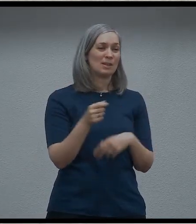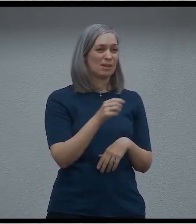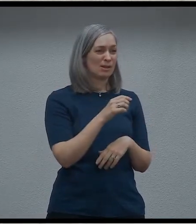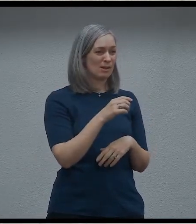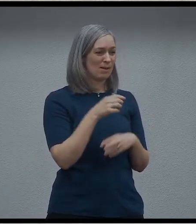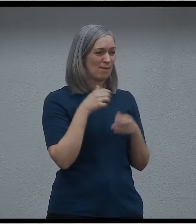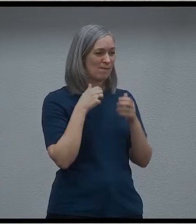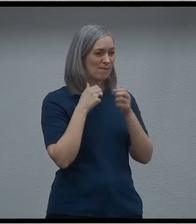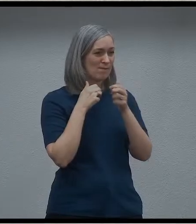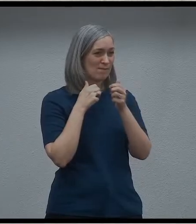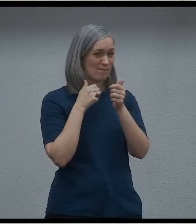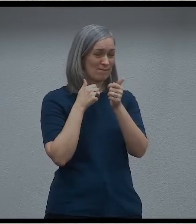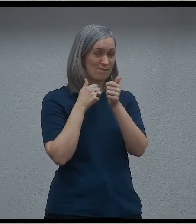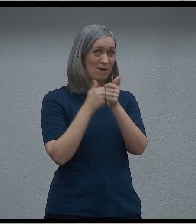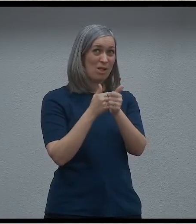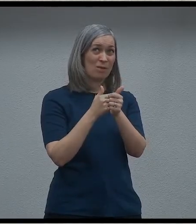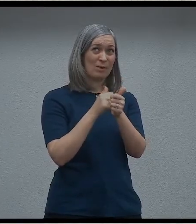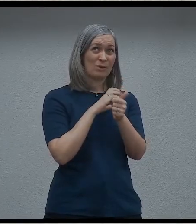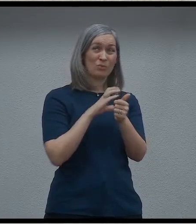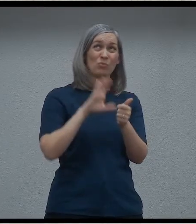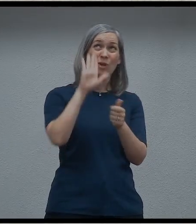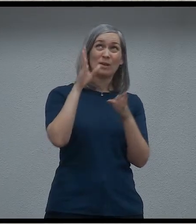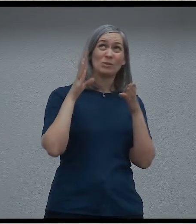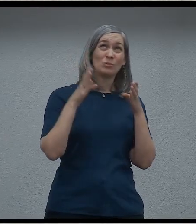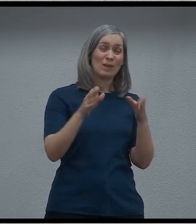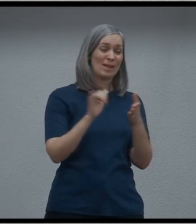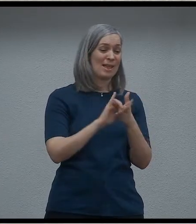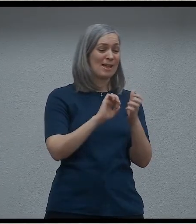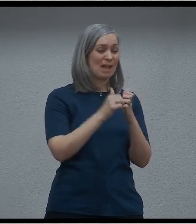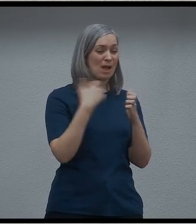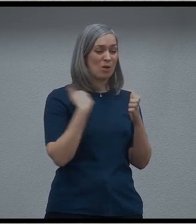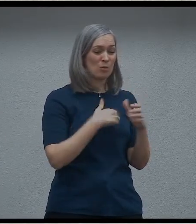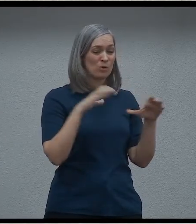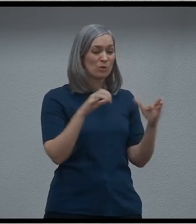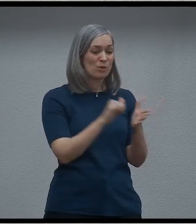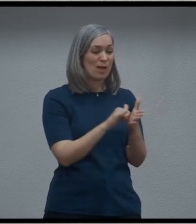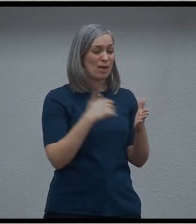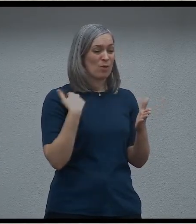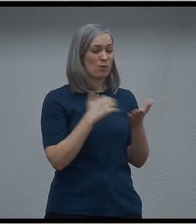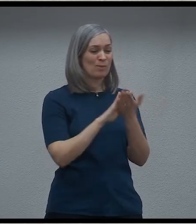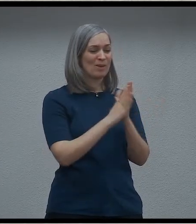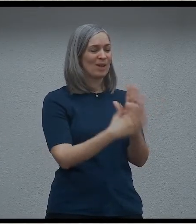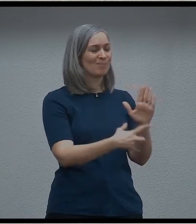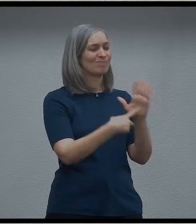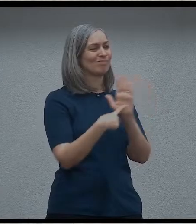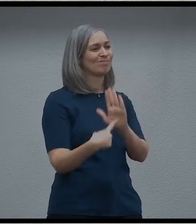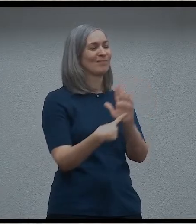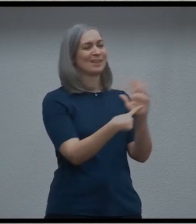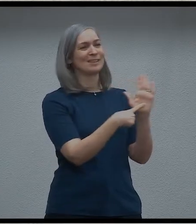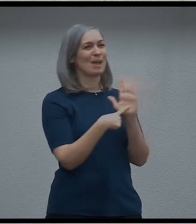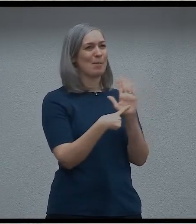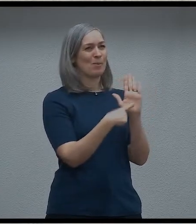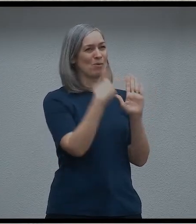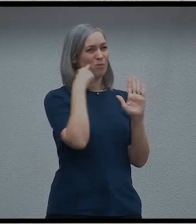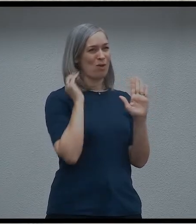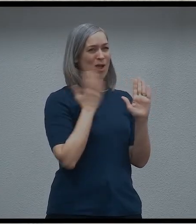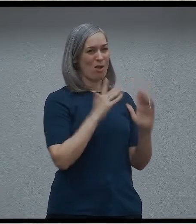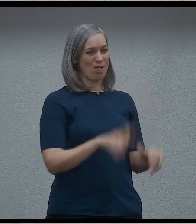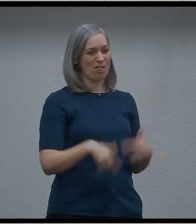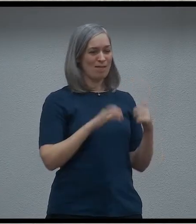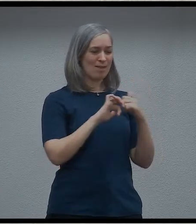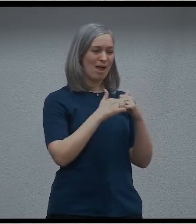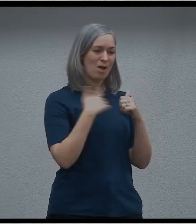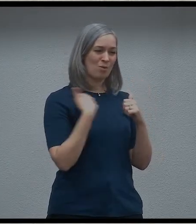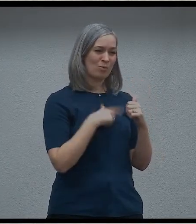that following the ways of Christ is how we do that, and to be the example for our lives and how we